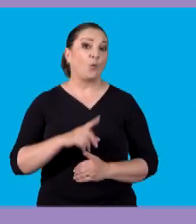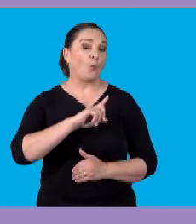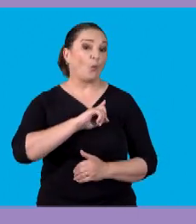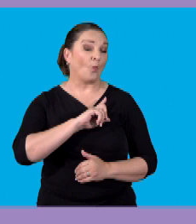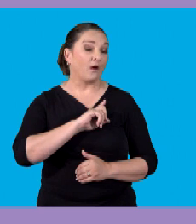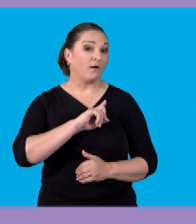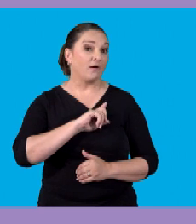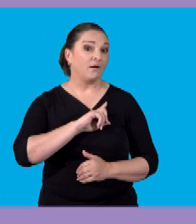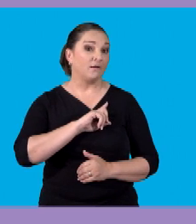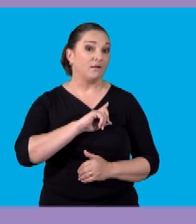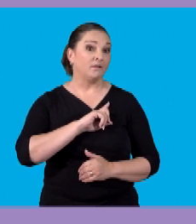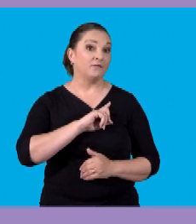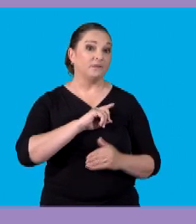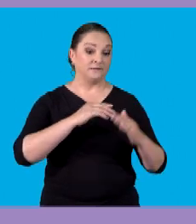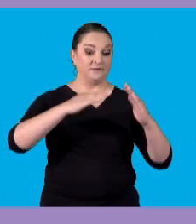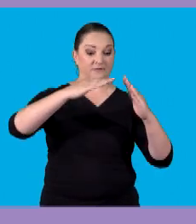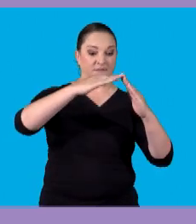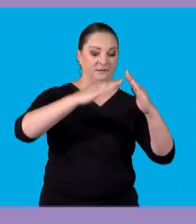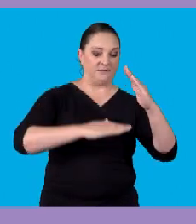and this is because they are